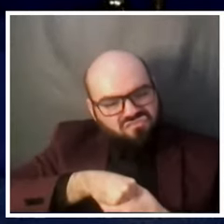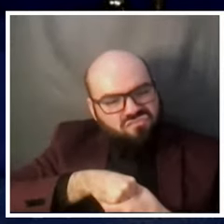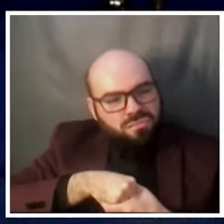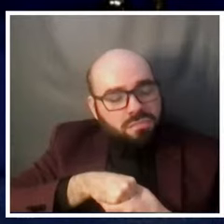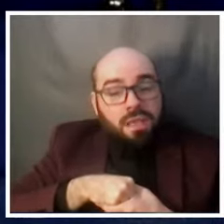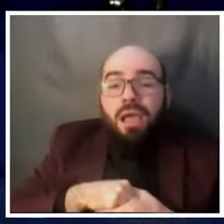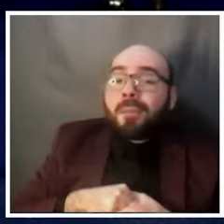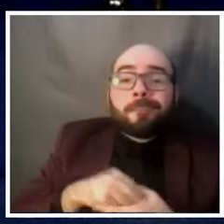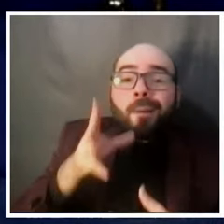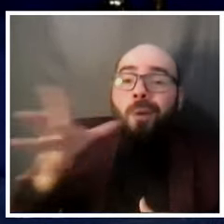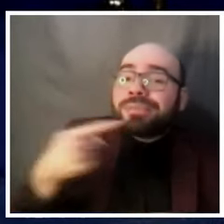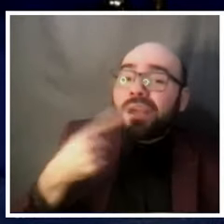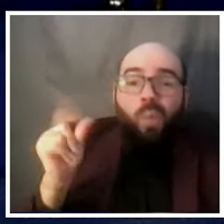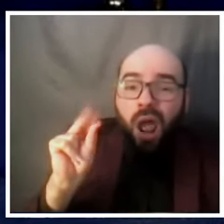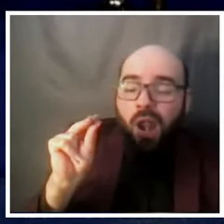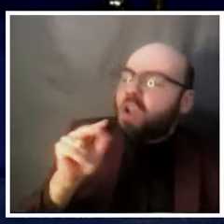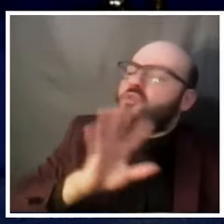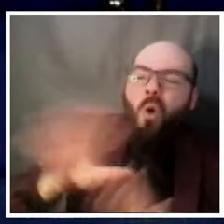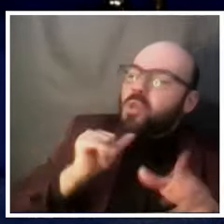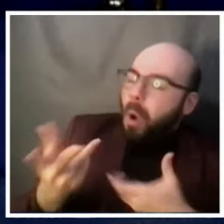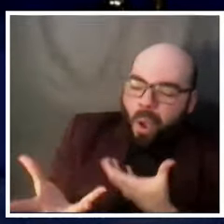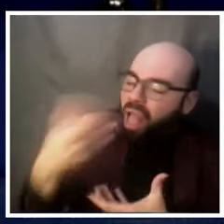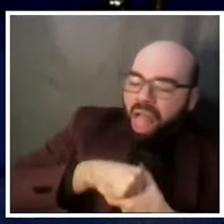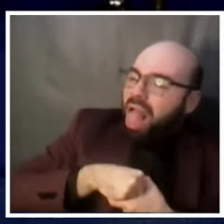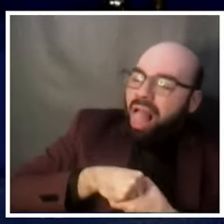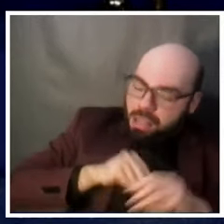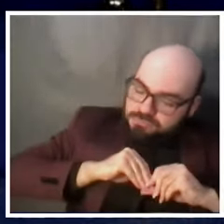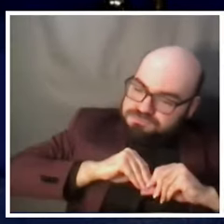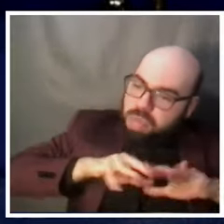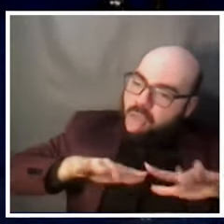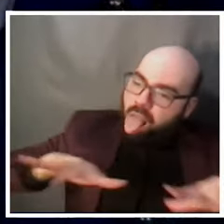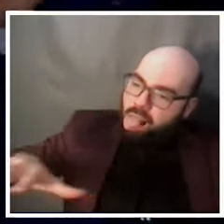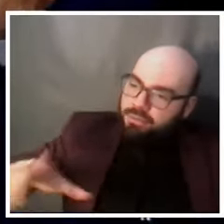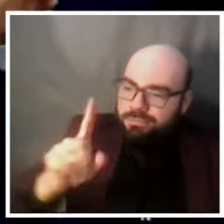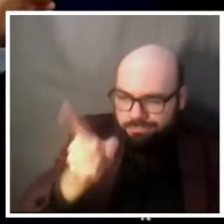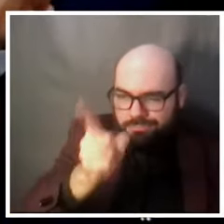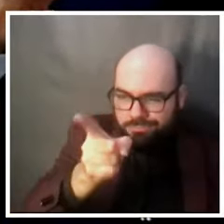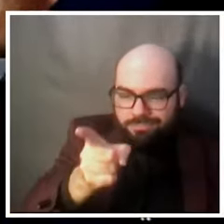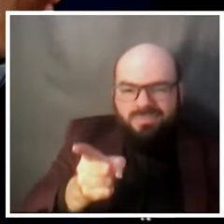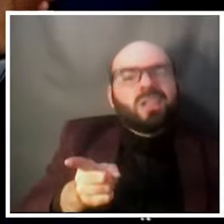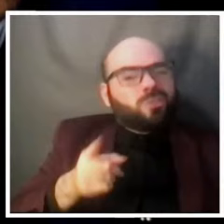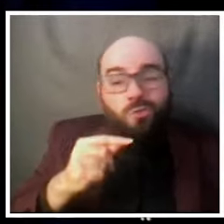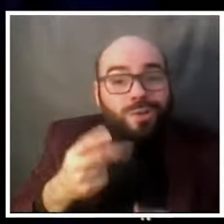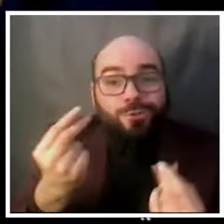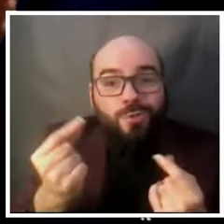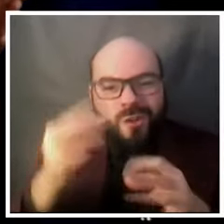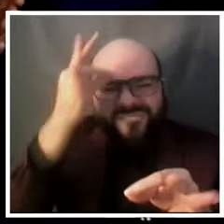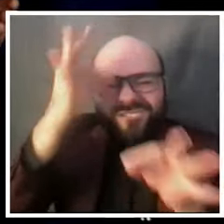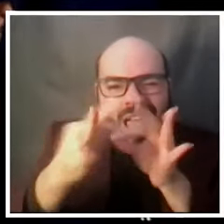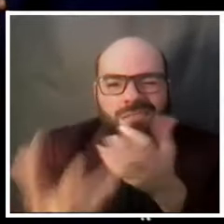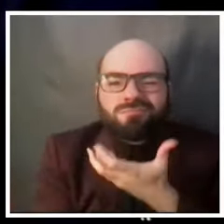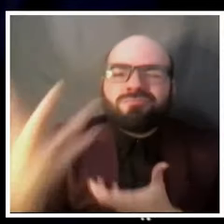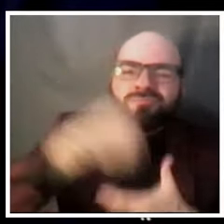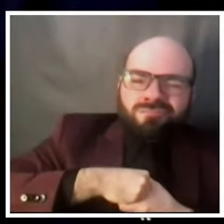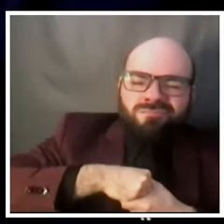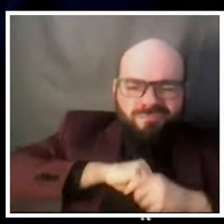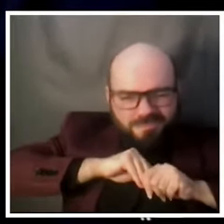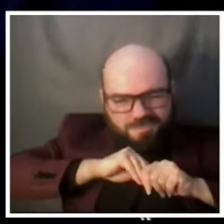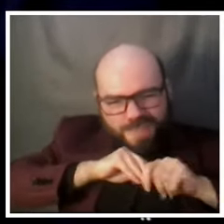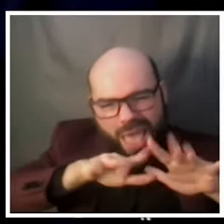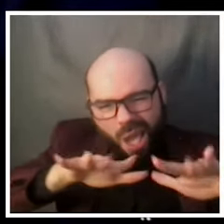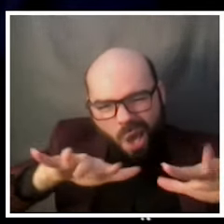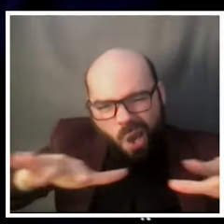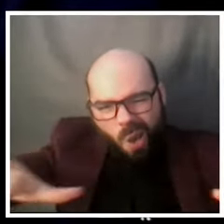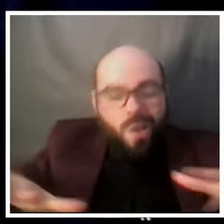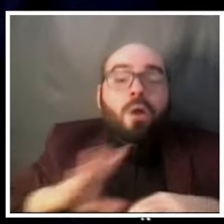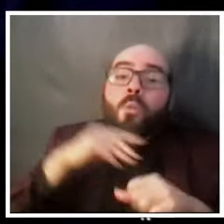Joey, spread it. Spread it. Let's keep the faith. Let's spread it. Let's remember